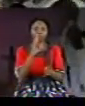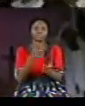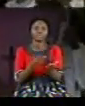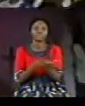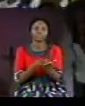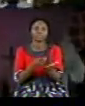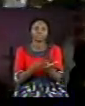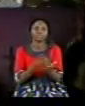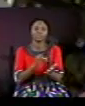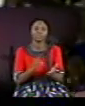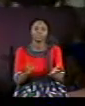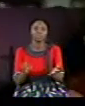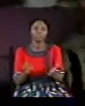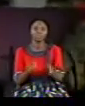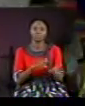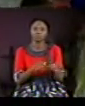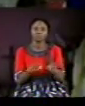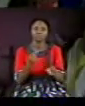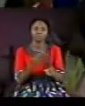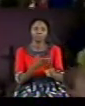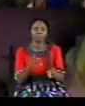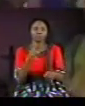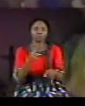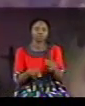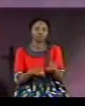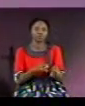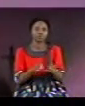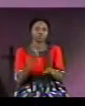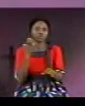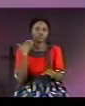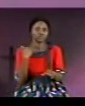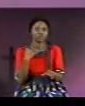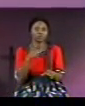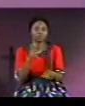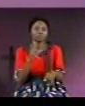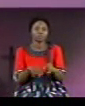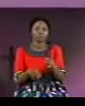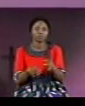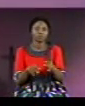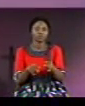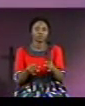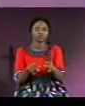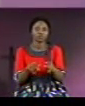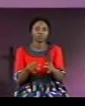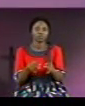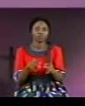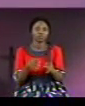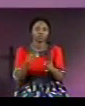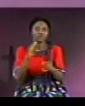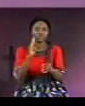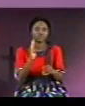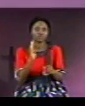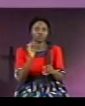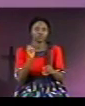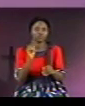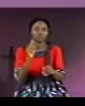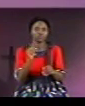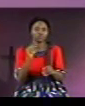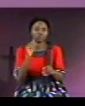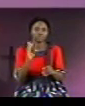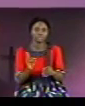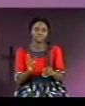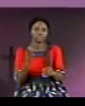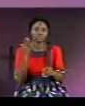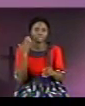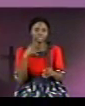do the things you couldn't do before. You couldn't bend before. You couldn't kneel before. You couldn't